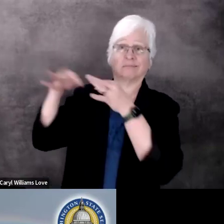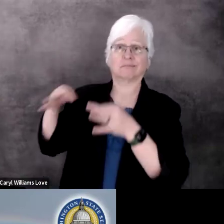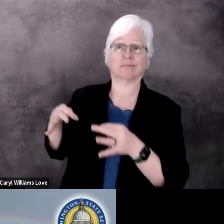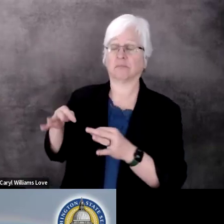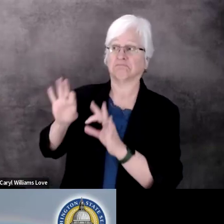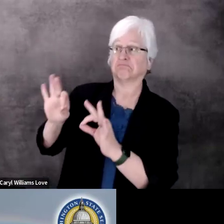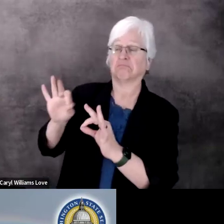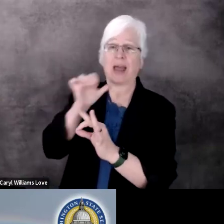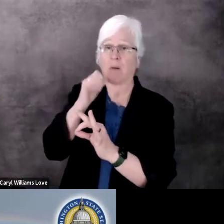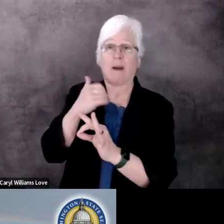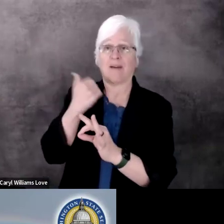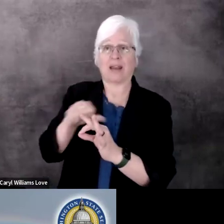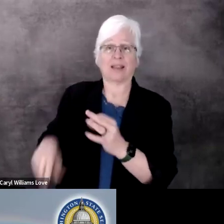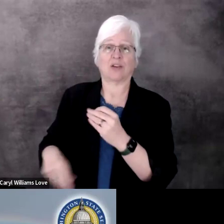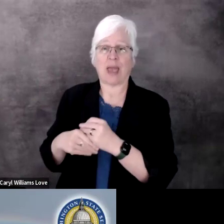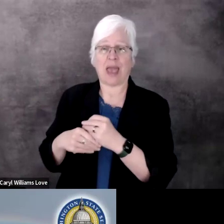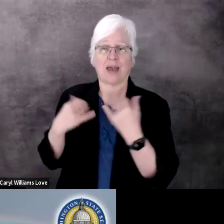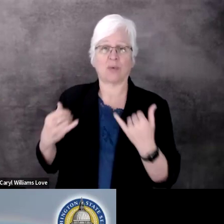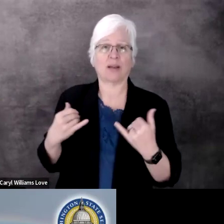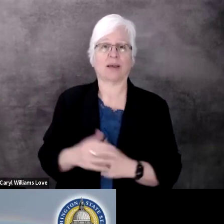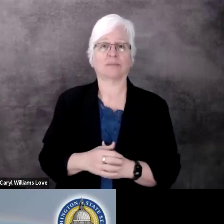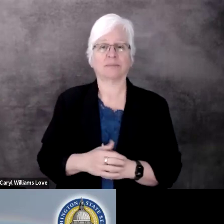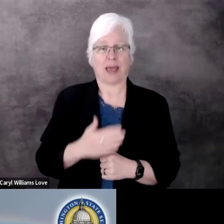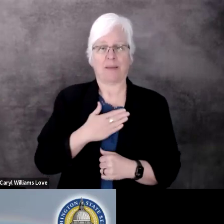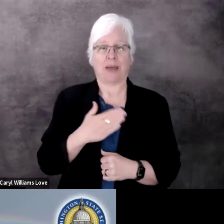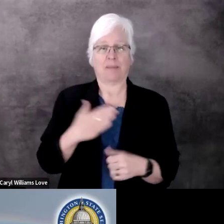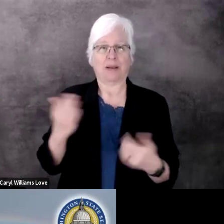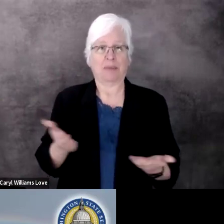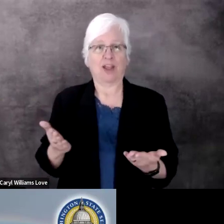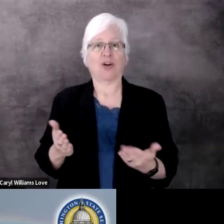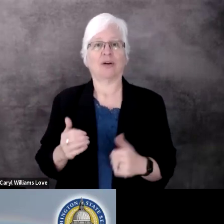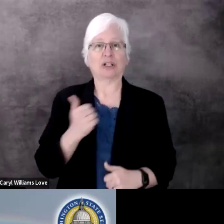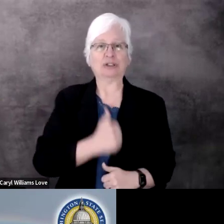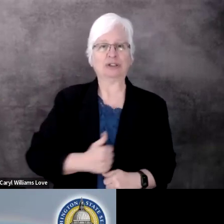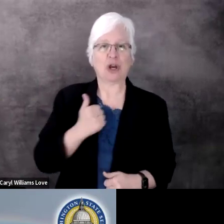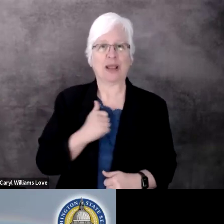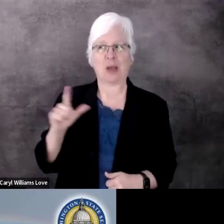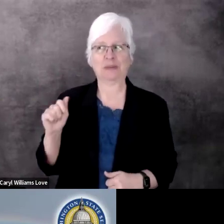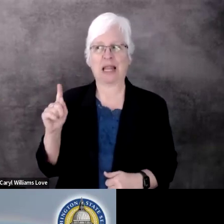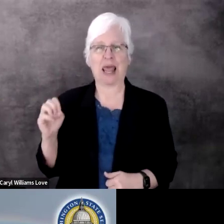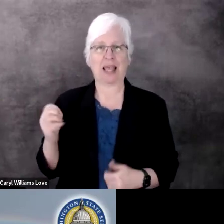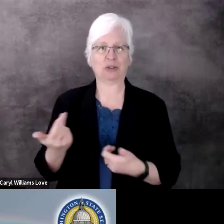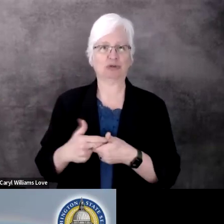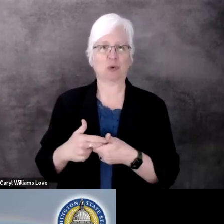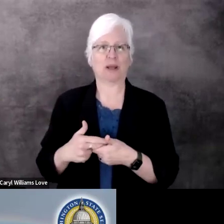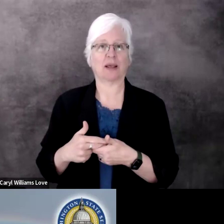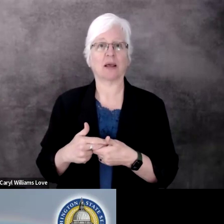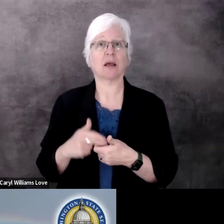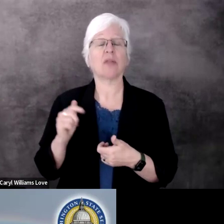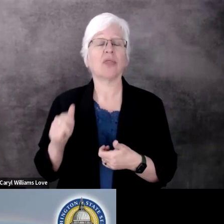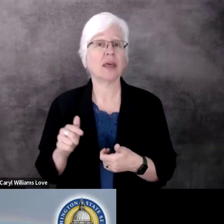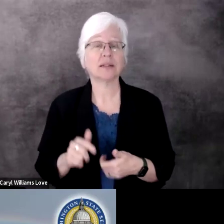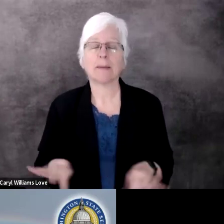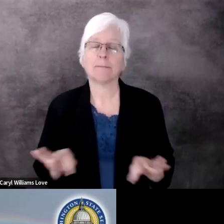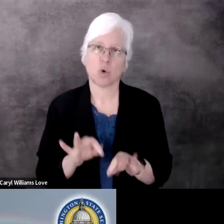this point. So glad to be here and sorry I was late in getting on the meeting, but very important work that we're